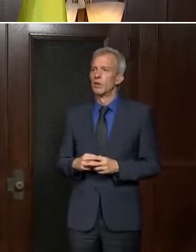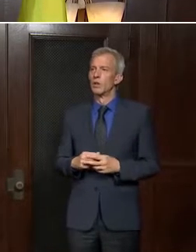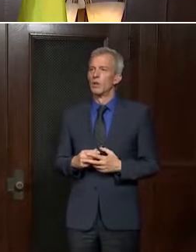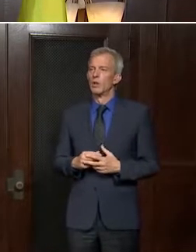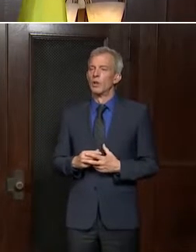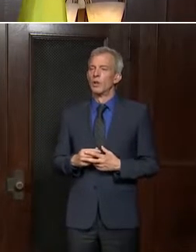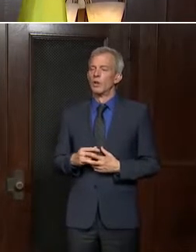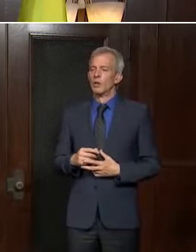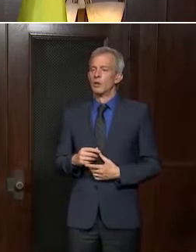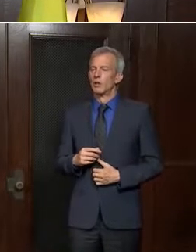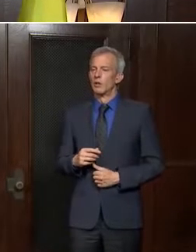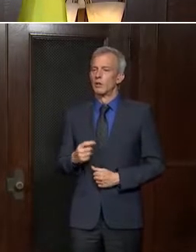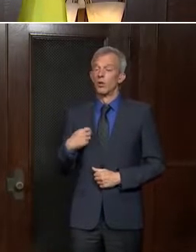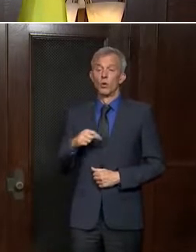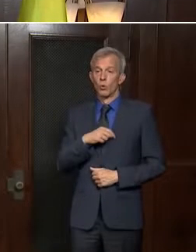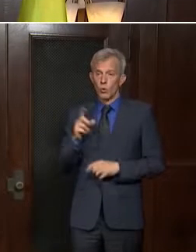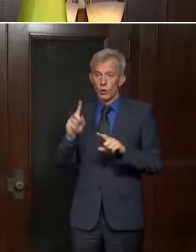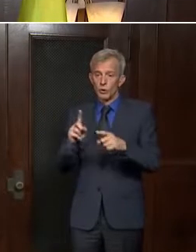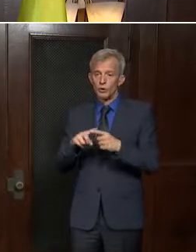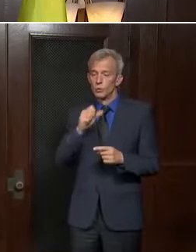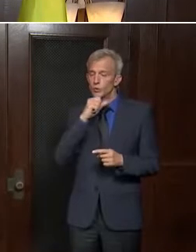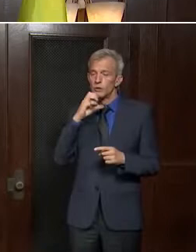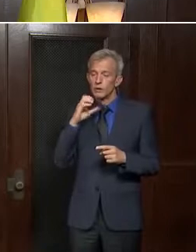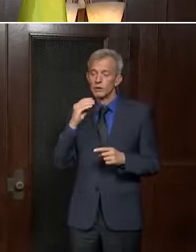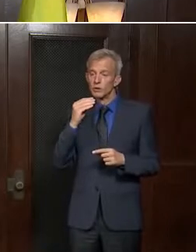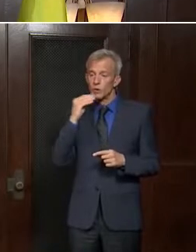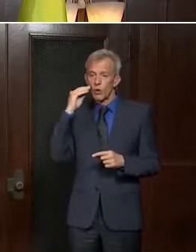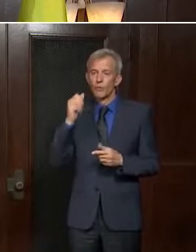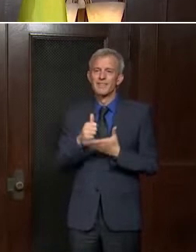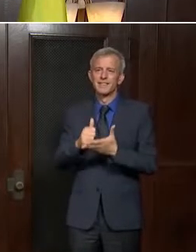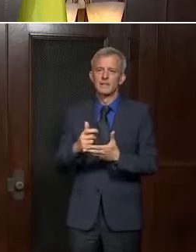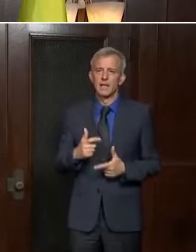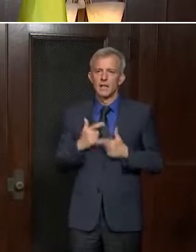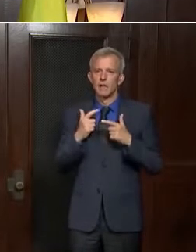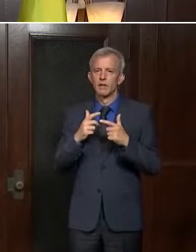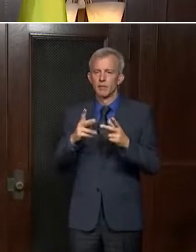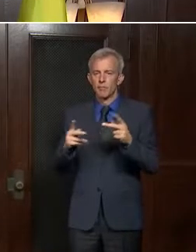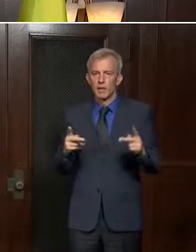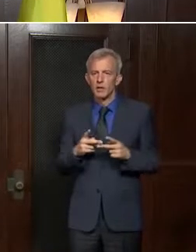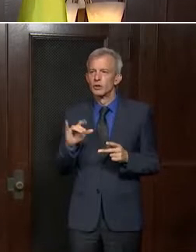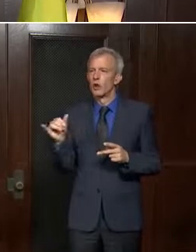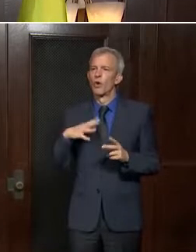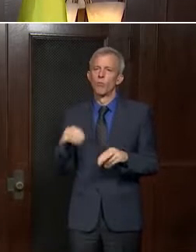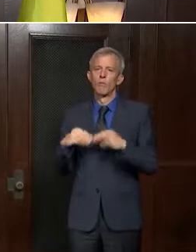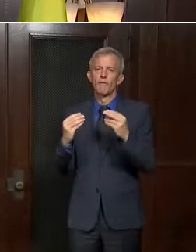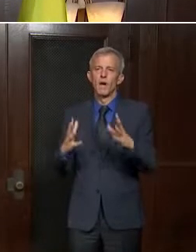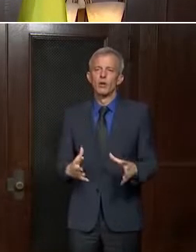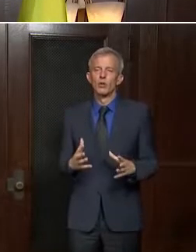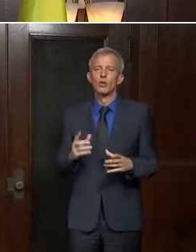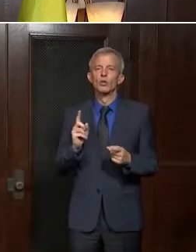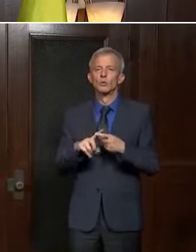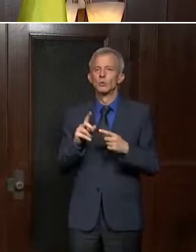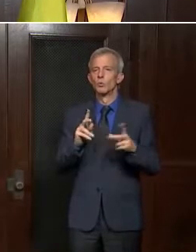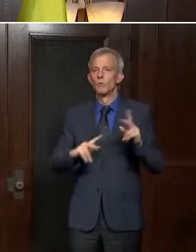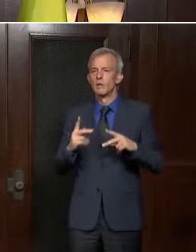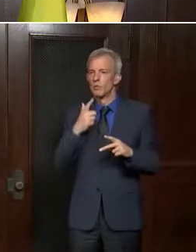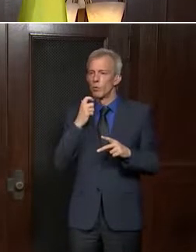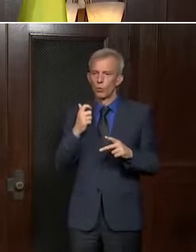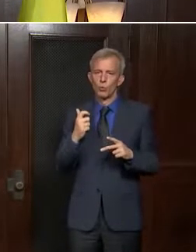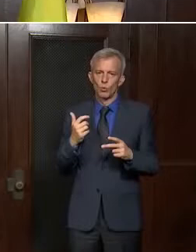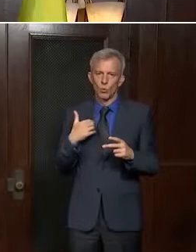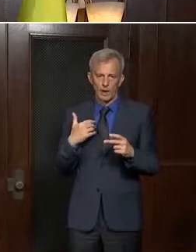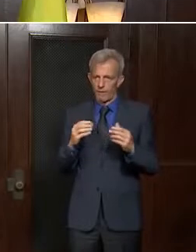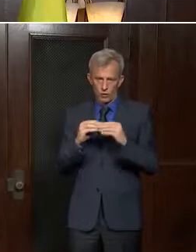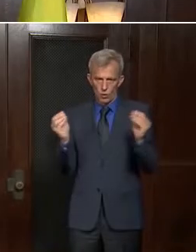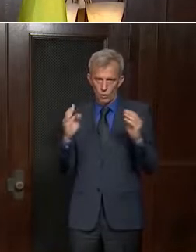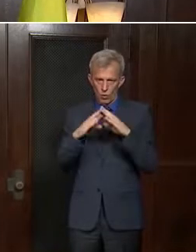went into our senior homes and assisted living places, but also our providers to people who are experiencing homelessness. So these